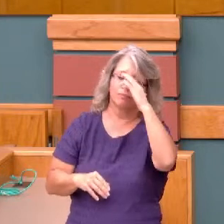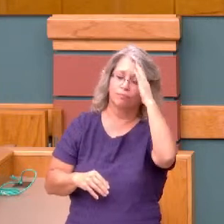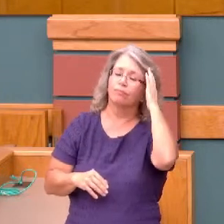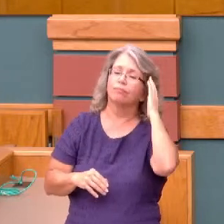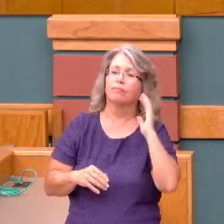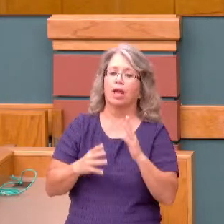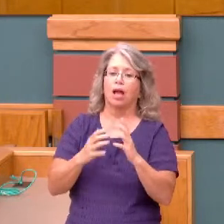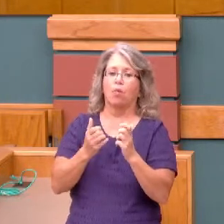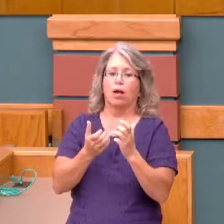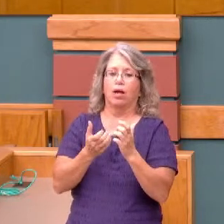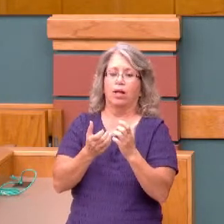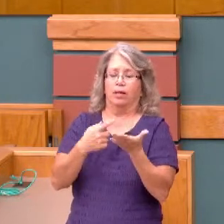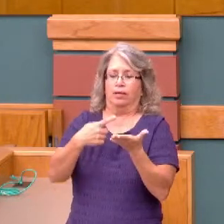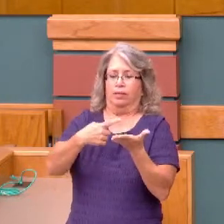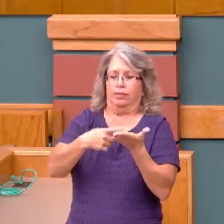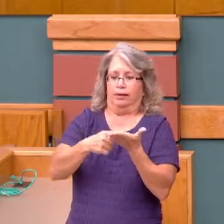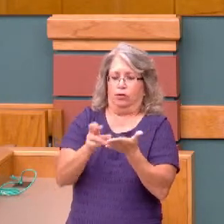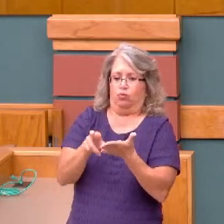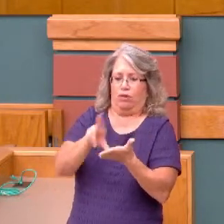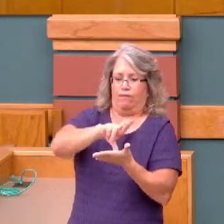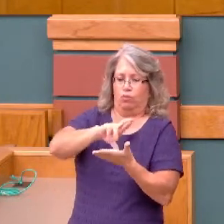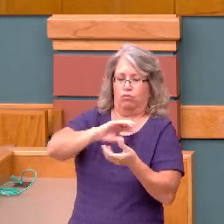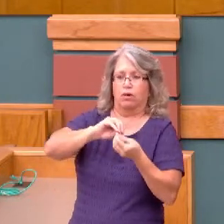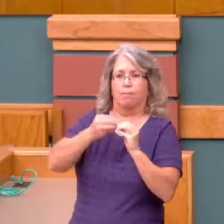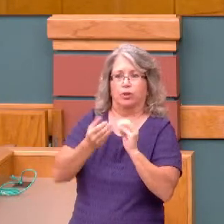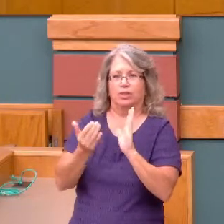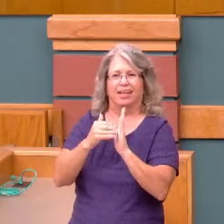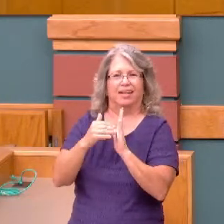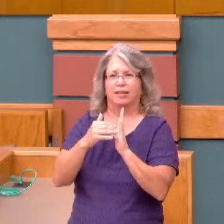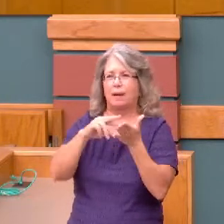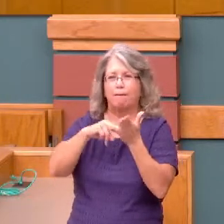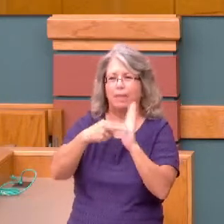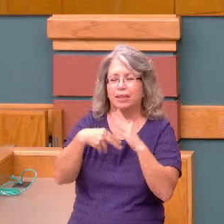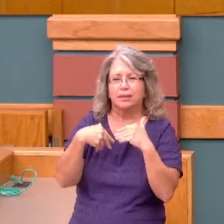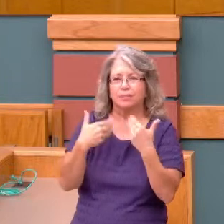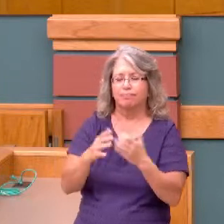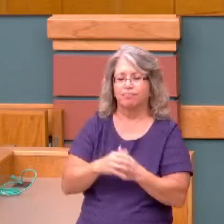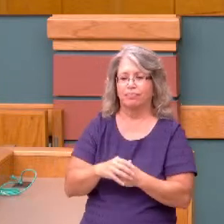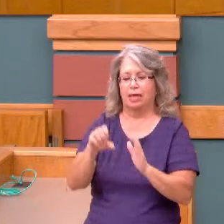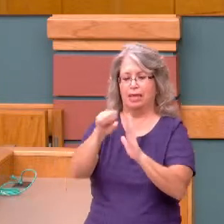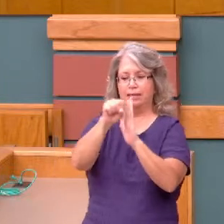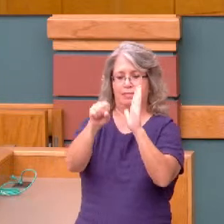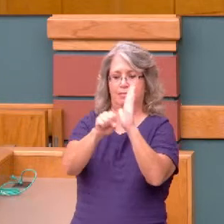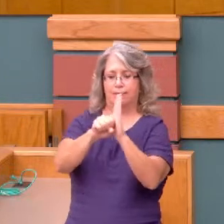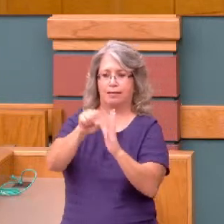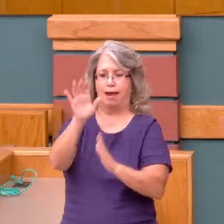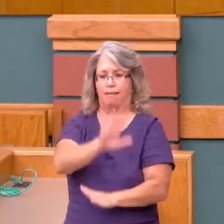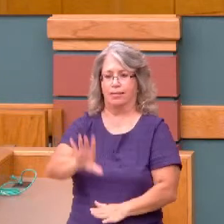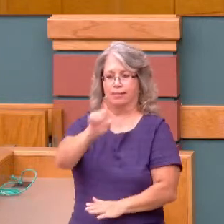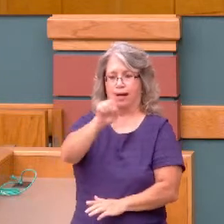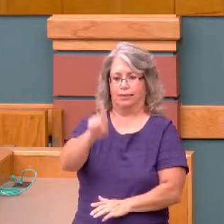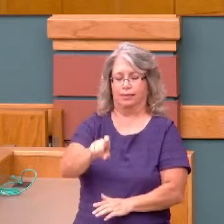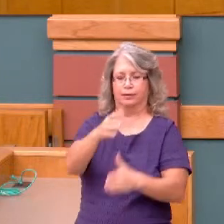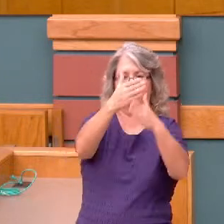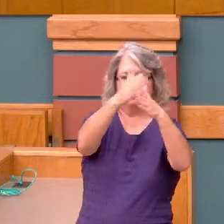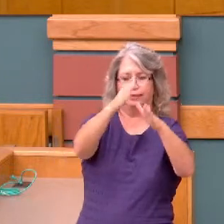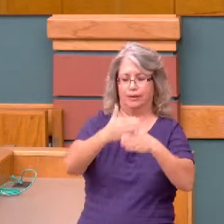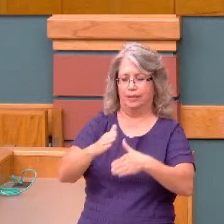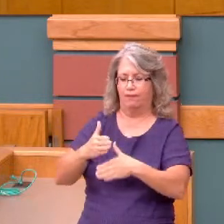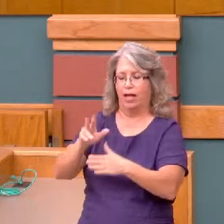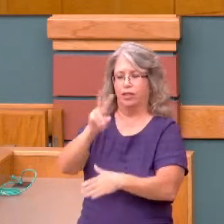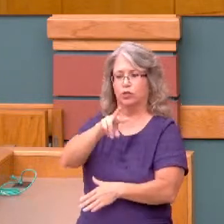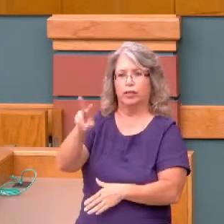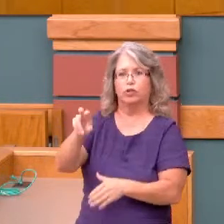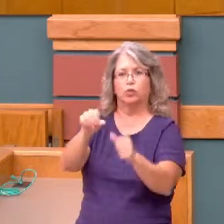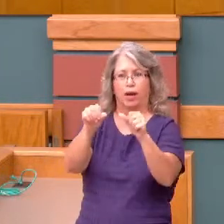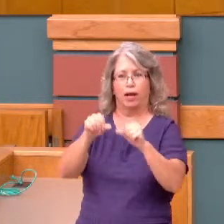these numbers and what they mean. The state of Texas is divided into 22 geographic areas, and these are called trauma